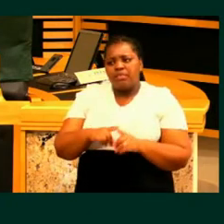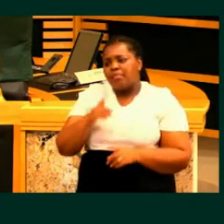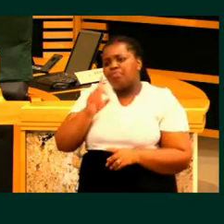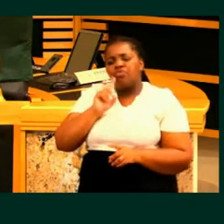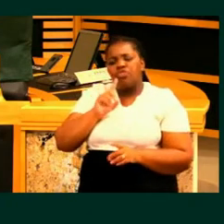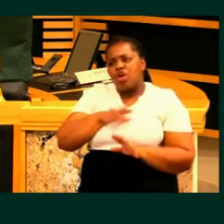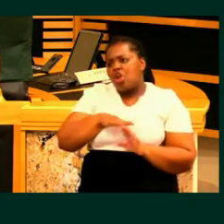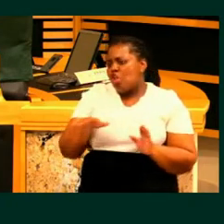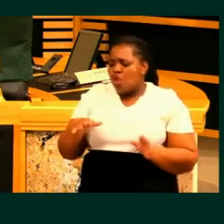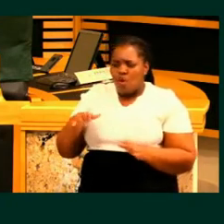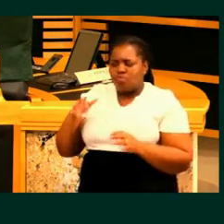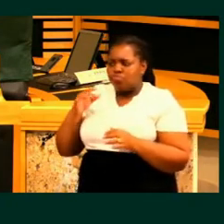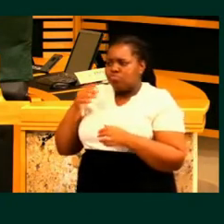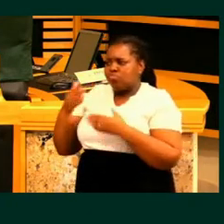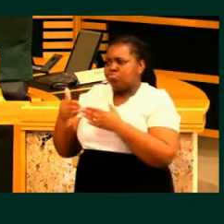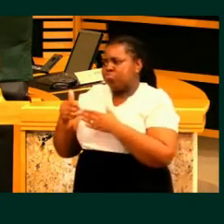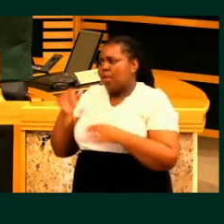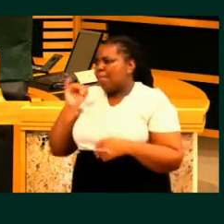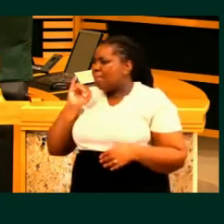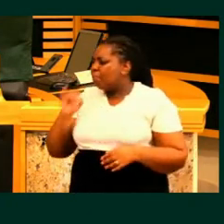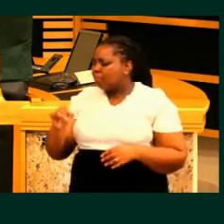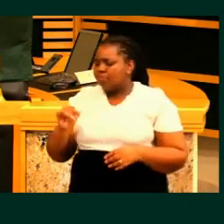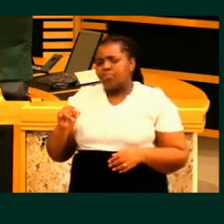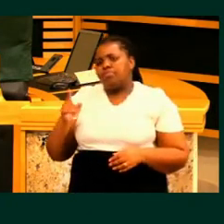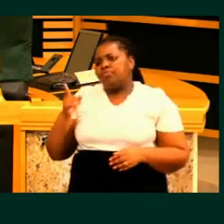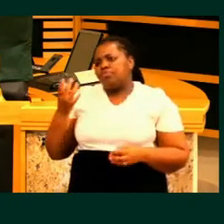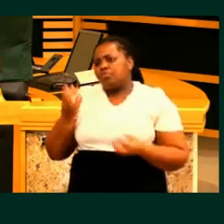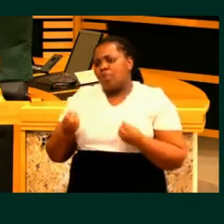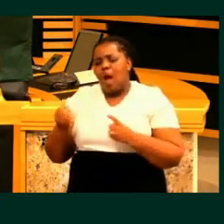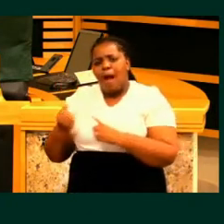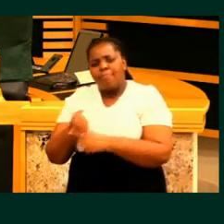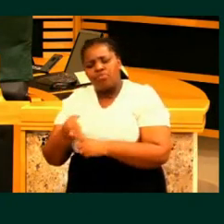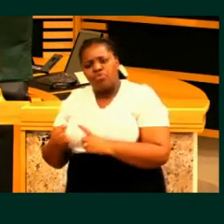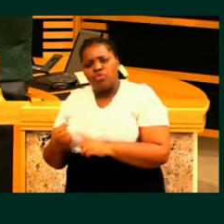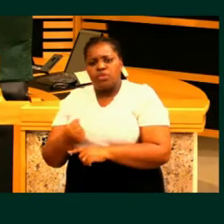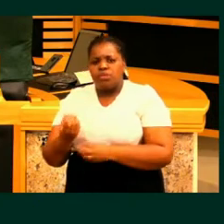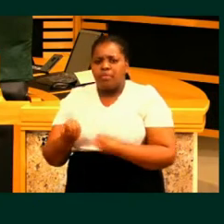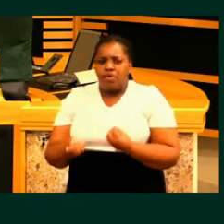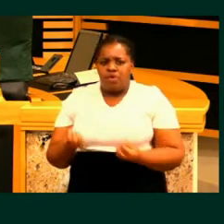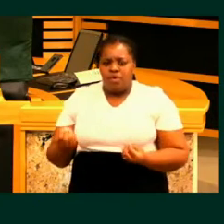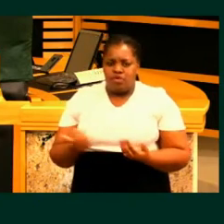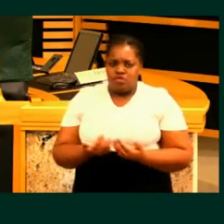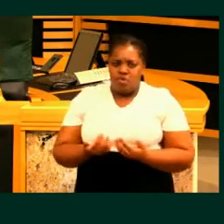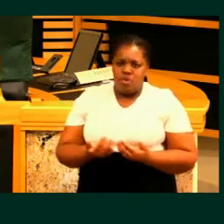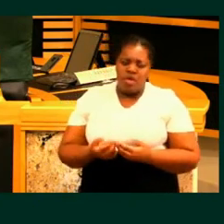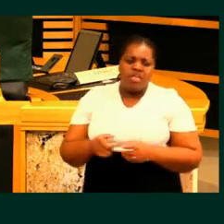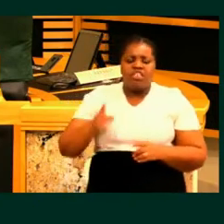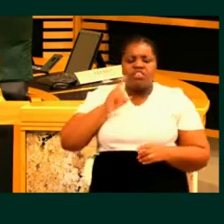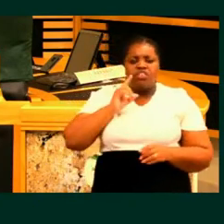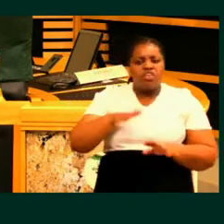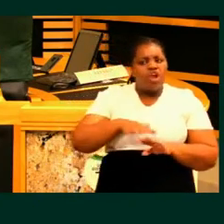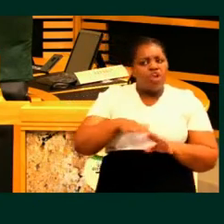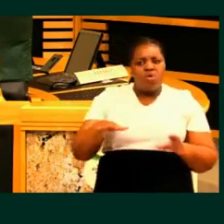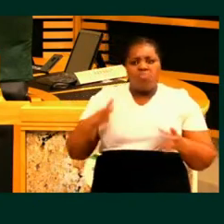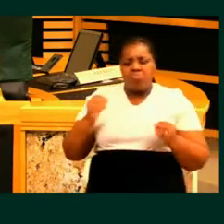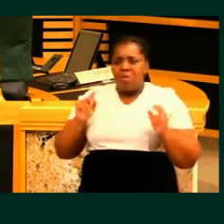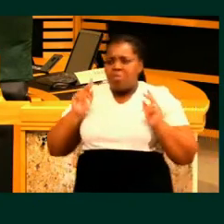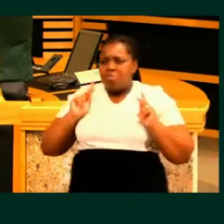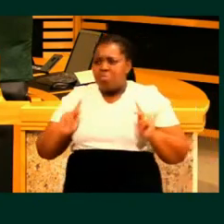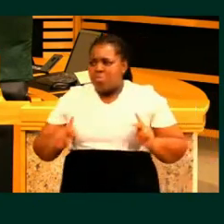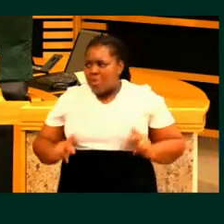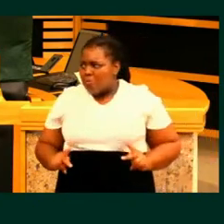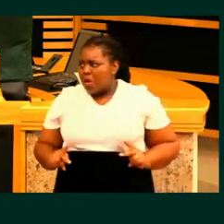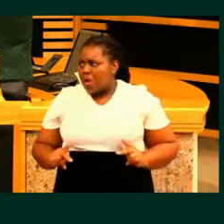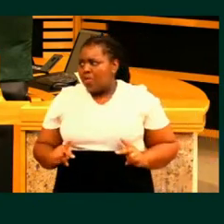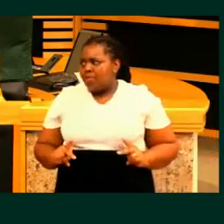not humiliate physically or psychologically abuse any learner teachers must not have improper physical